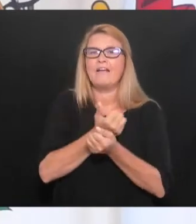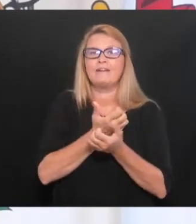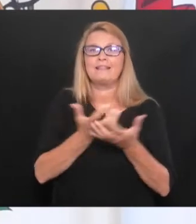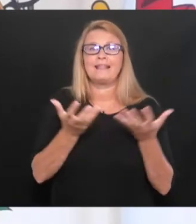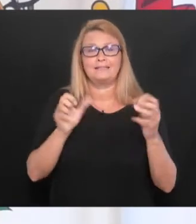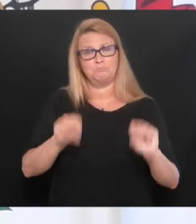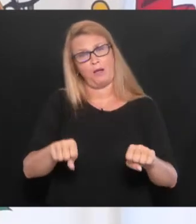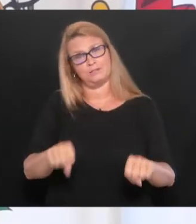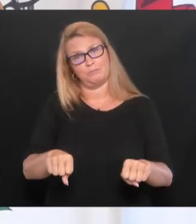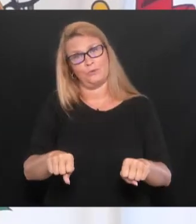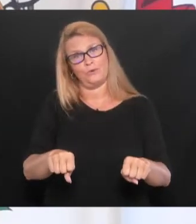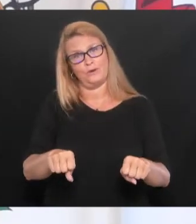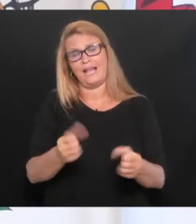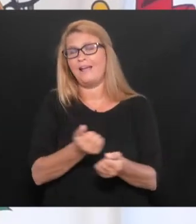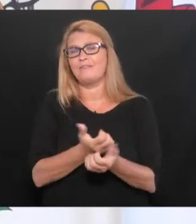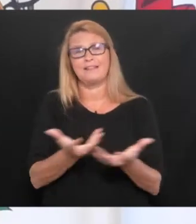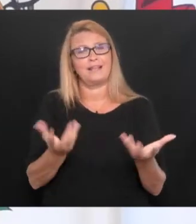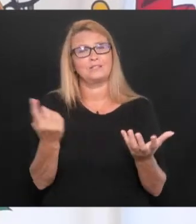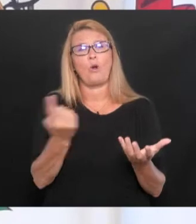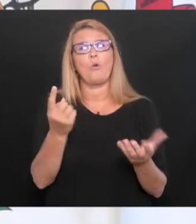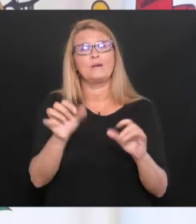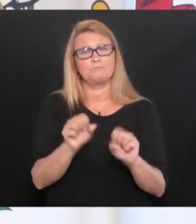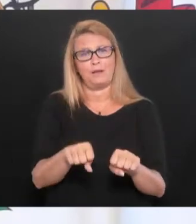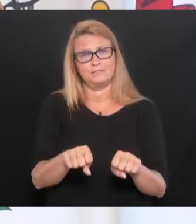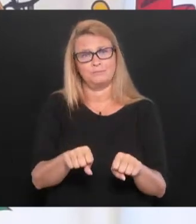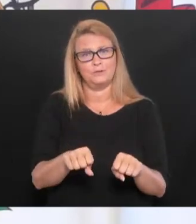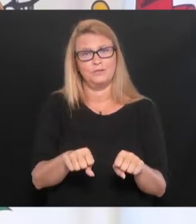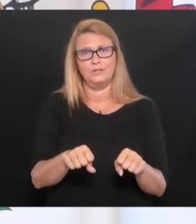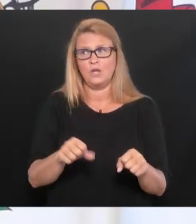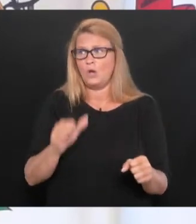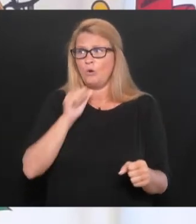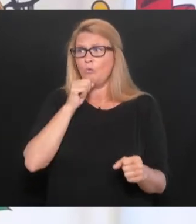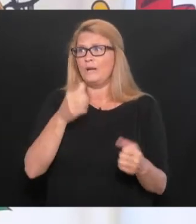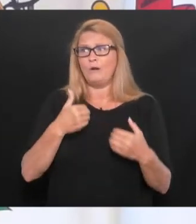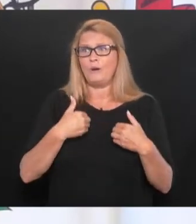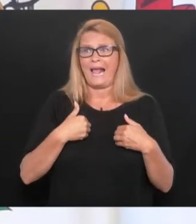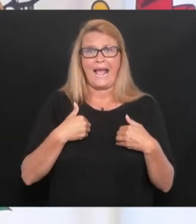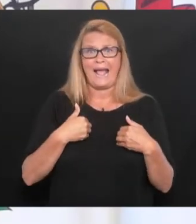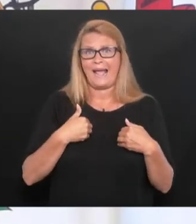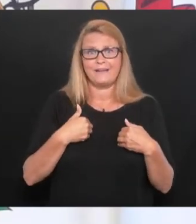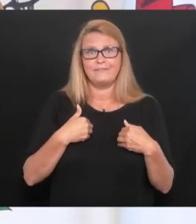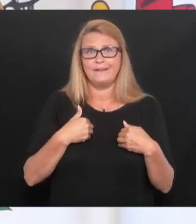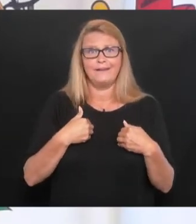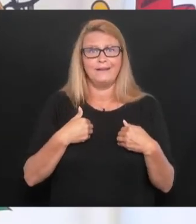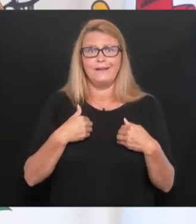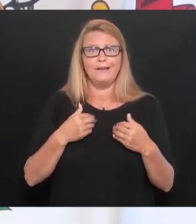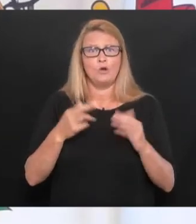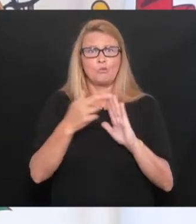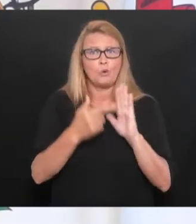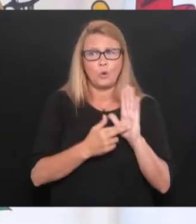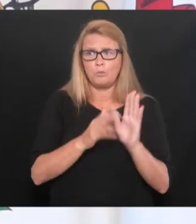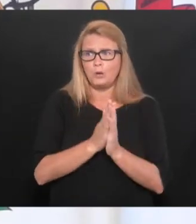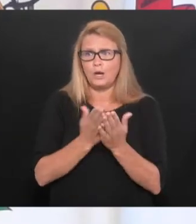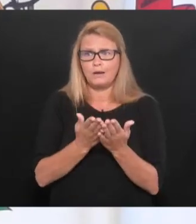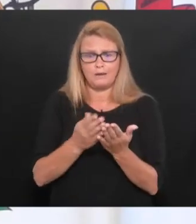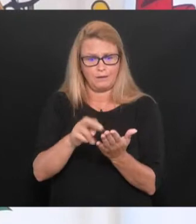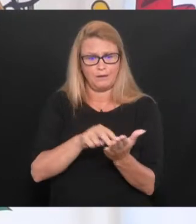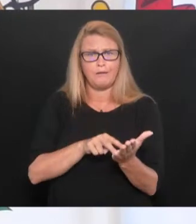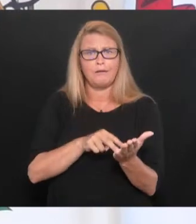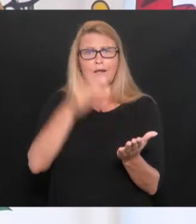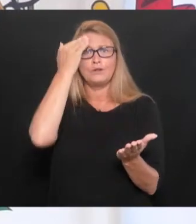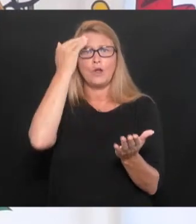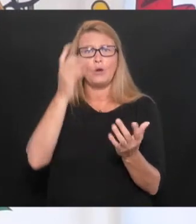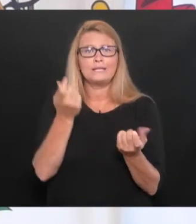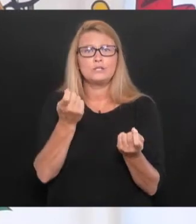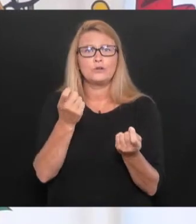It has to always be on the table. There is no playbook to this. We all know that. Now, in addition to this, we